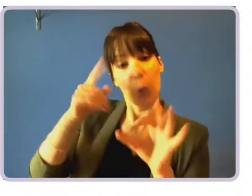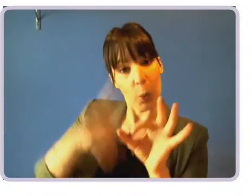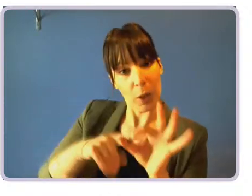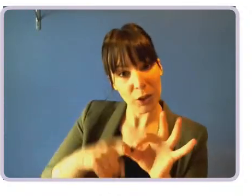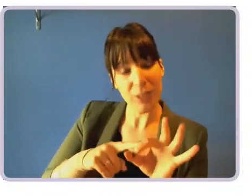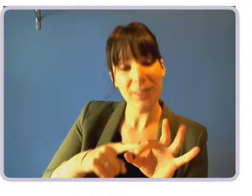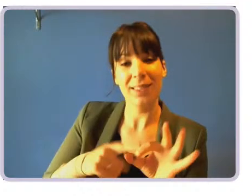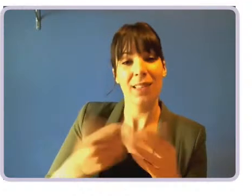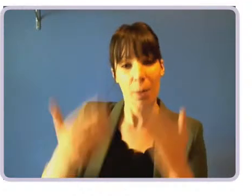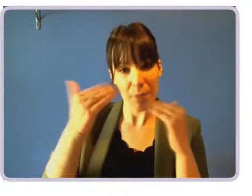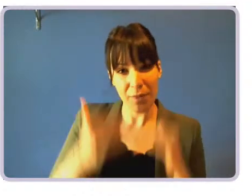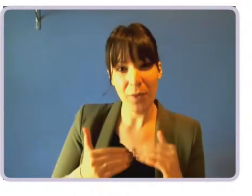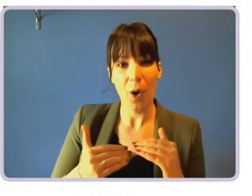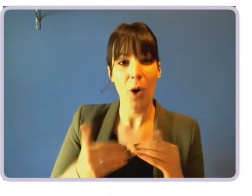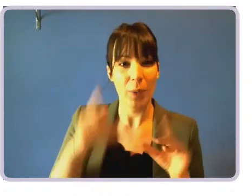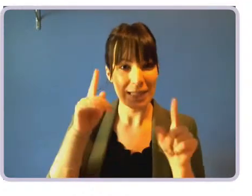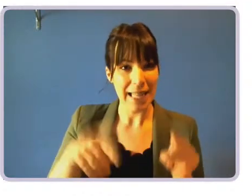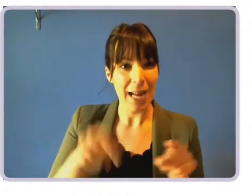questions.